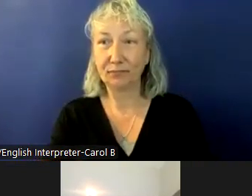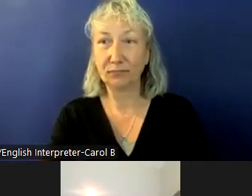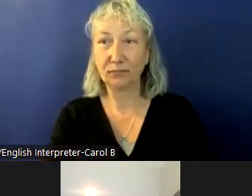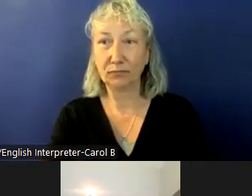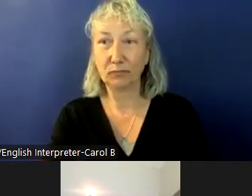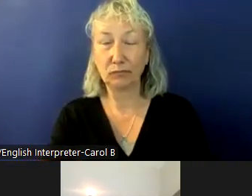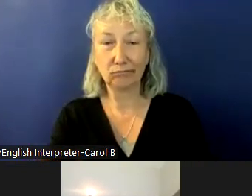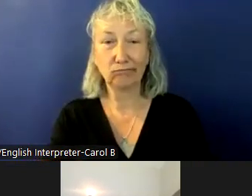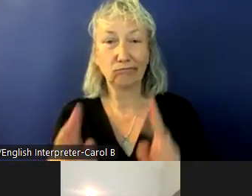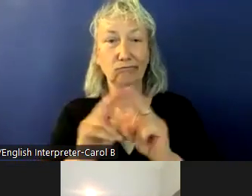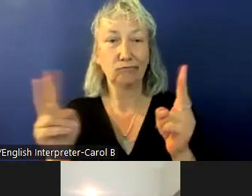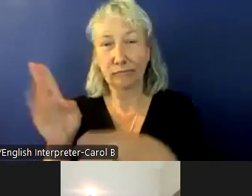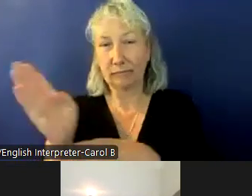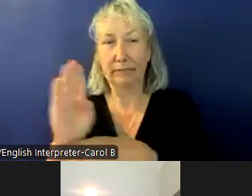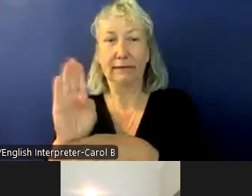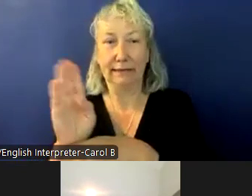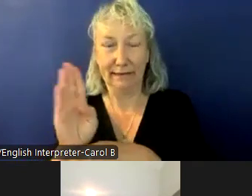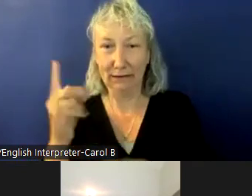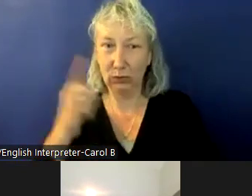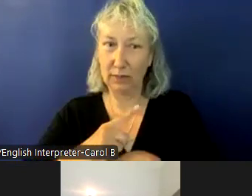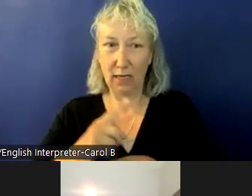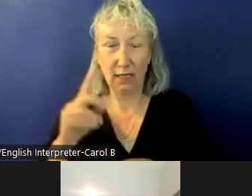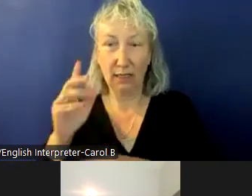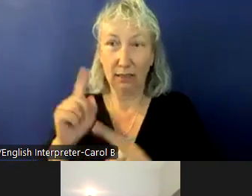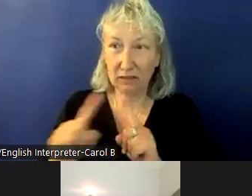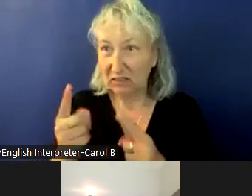we will be getting started in about 2 minutes.